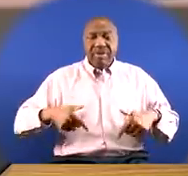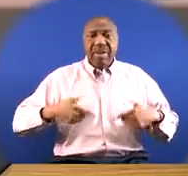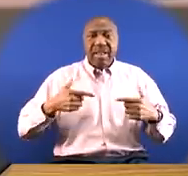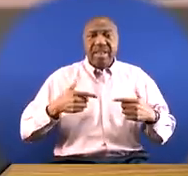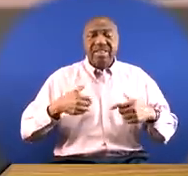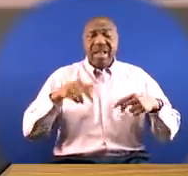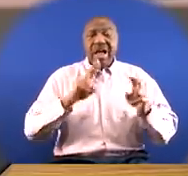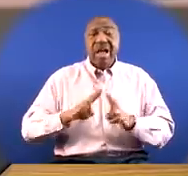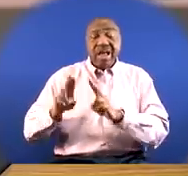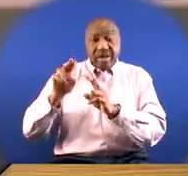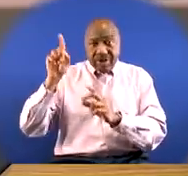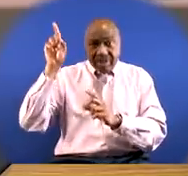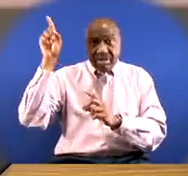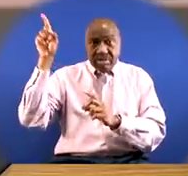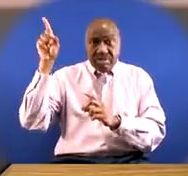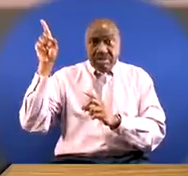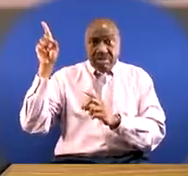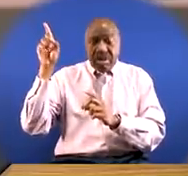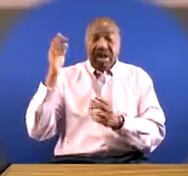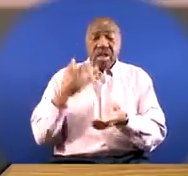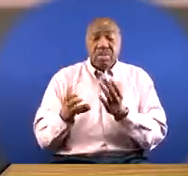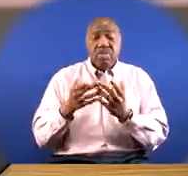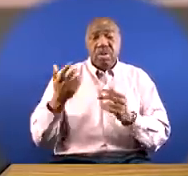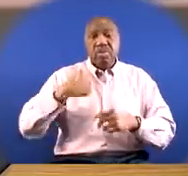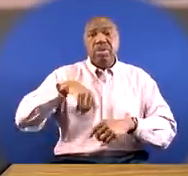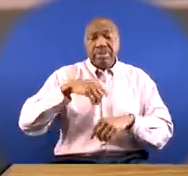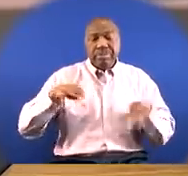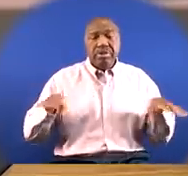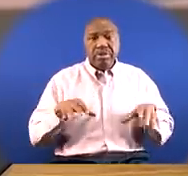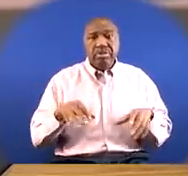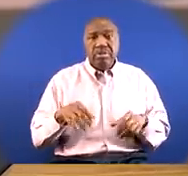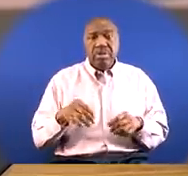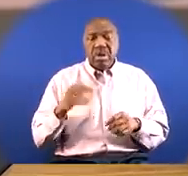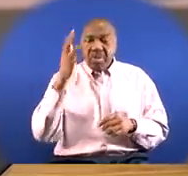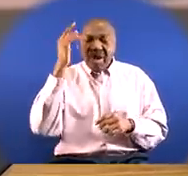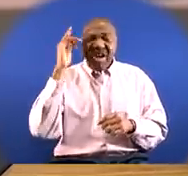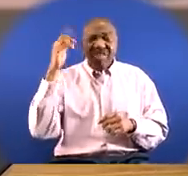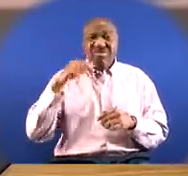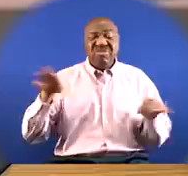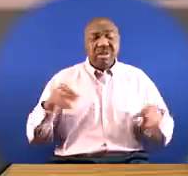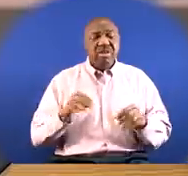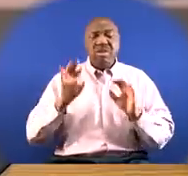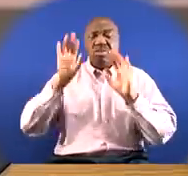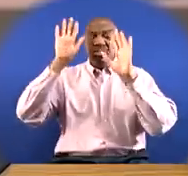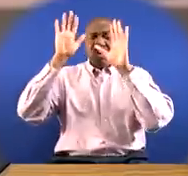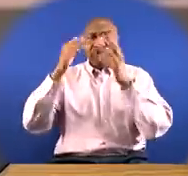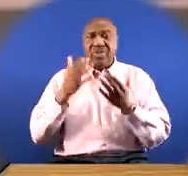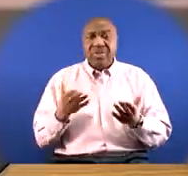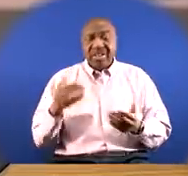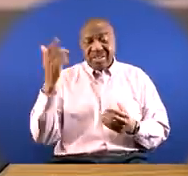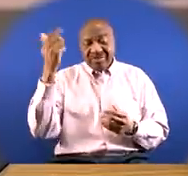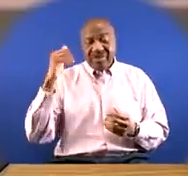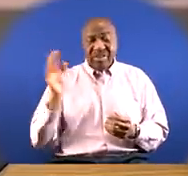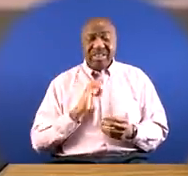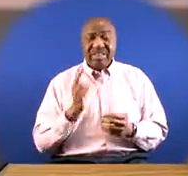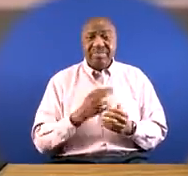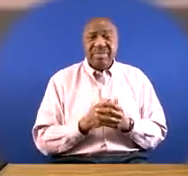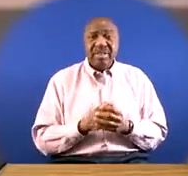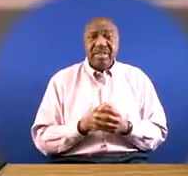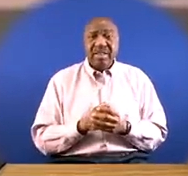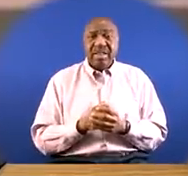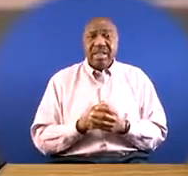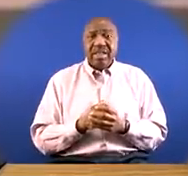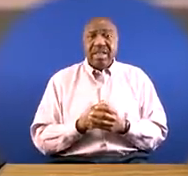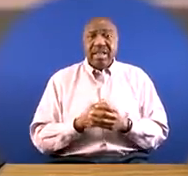honoring you for the great things you have done. So Lord, stand in your preacher one more